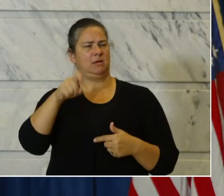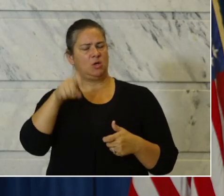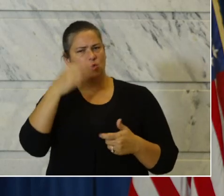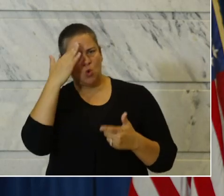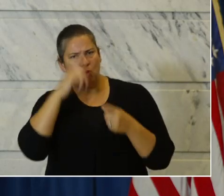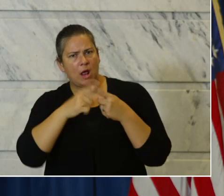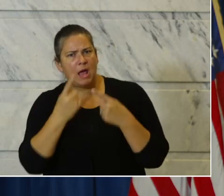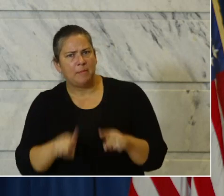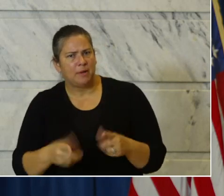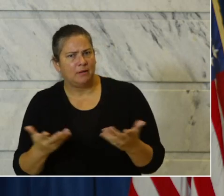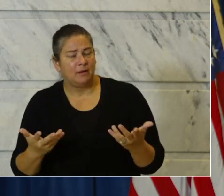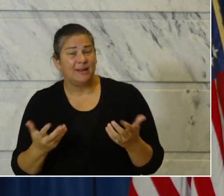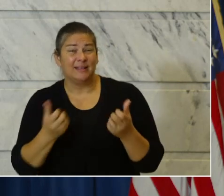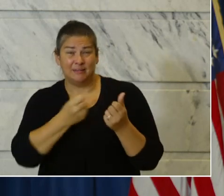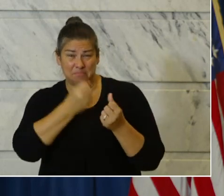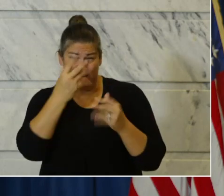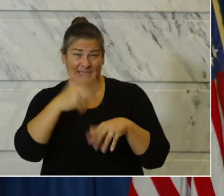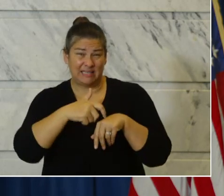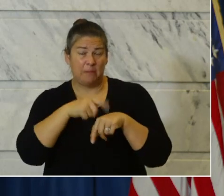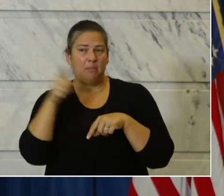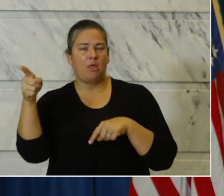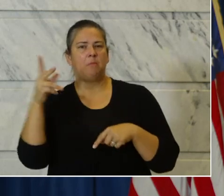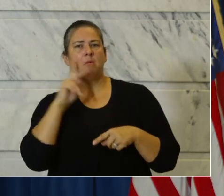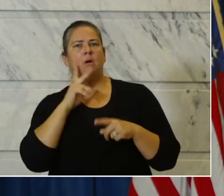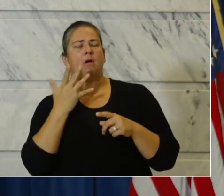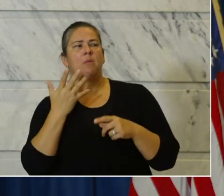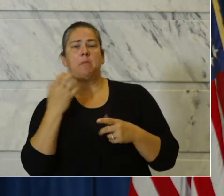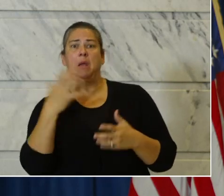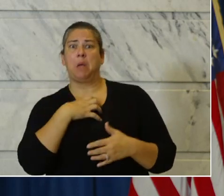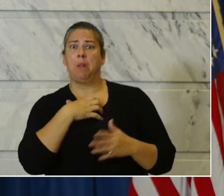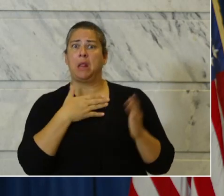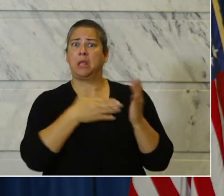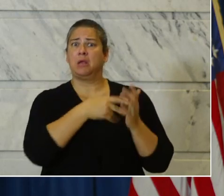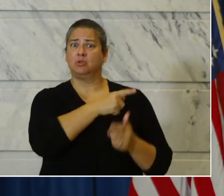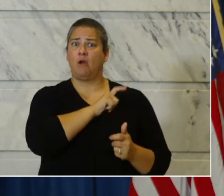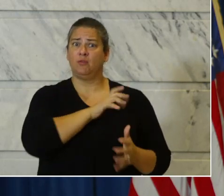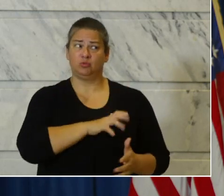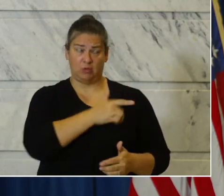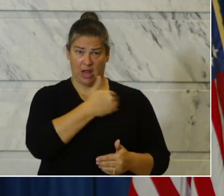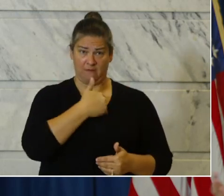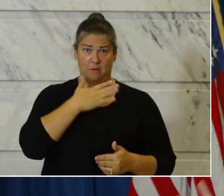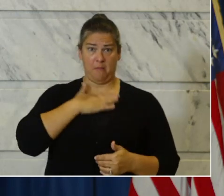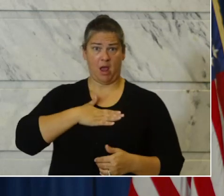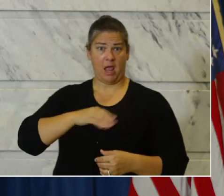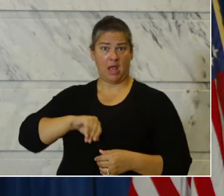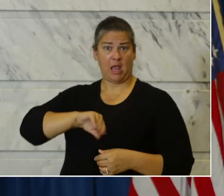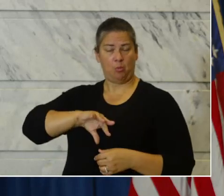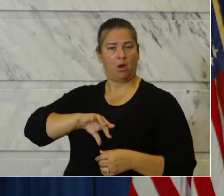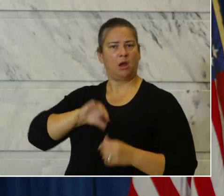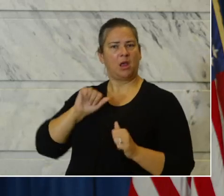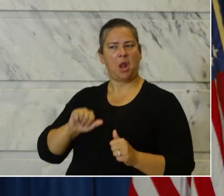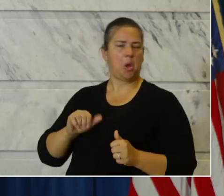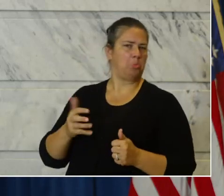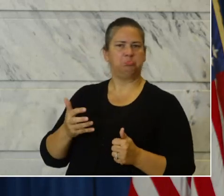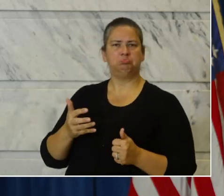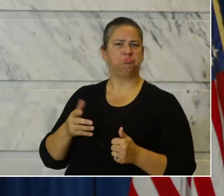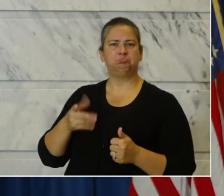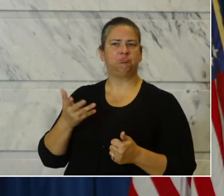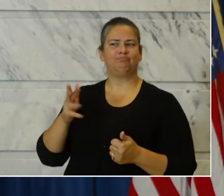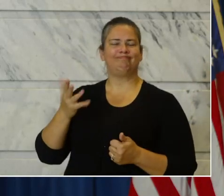in many instances there can be complaints against an officer or a trooper that if you have the body camera footage, you can dismiss them pretty